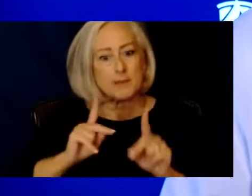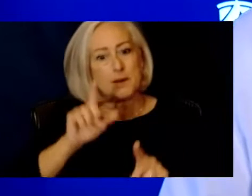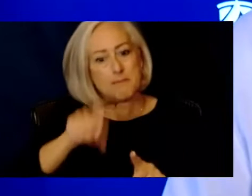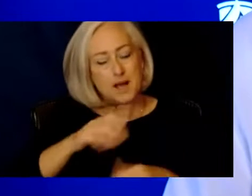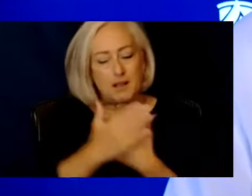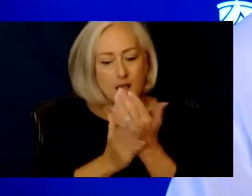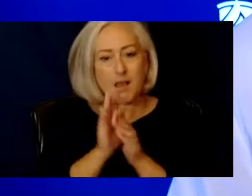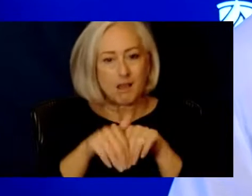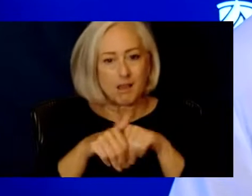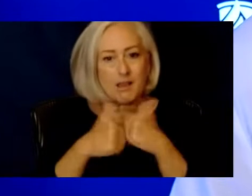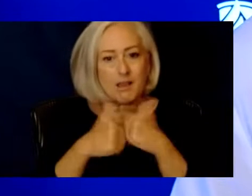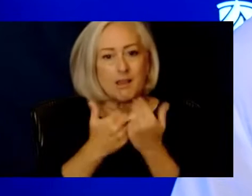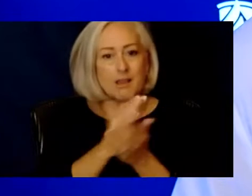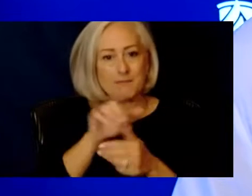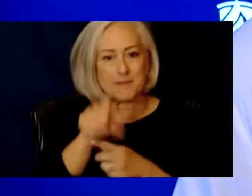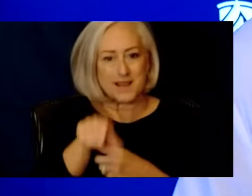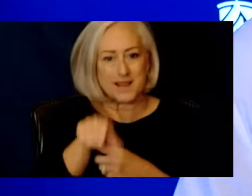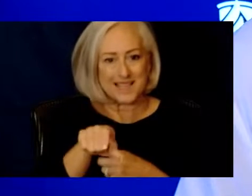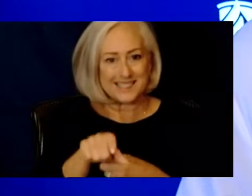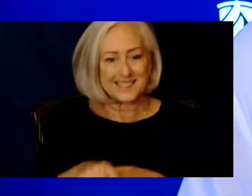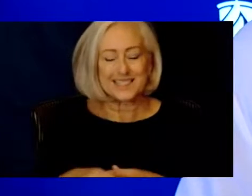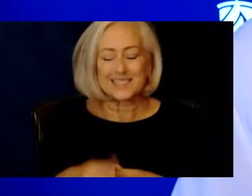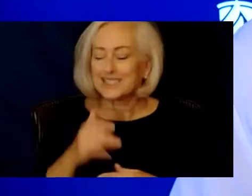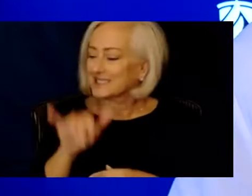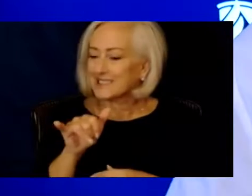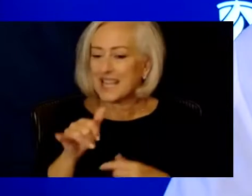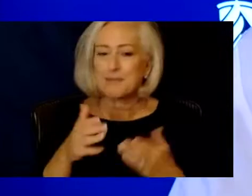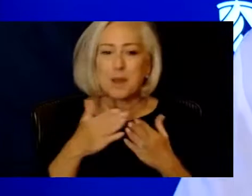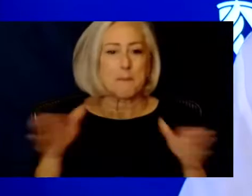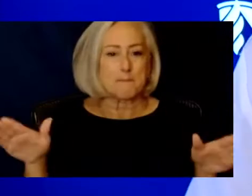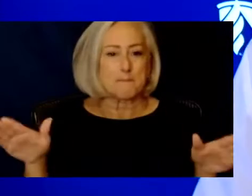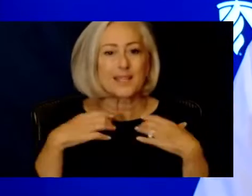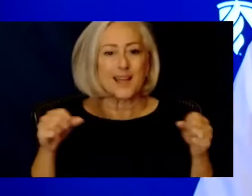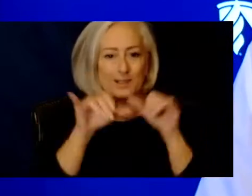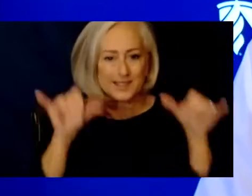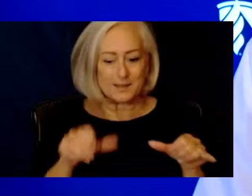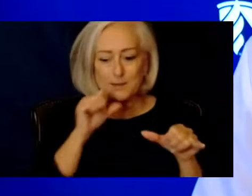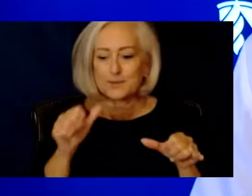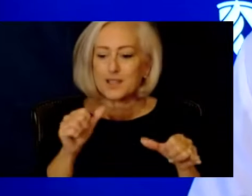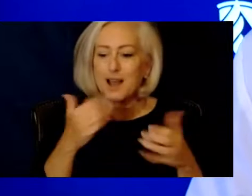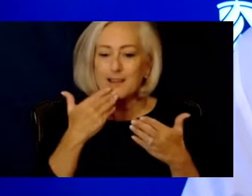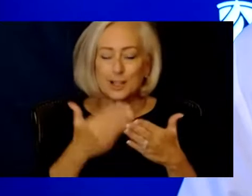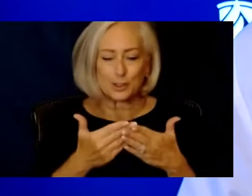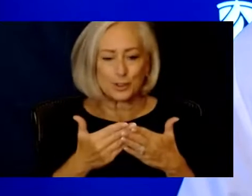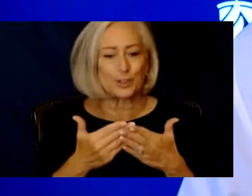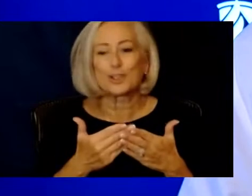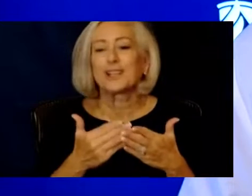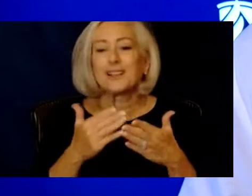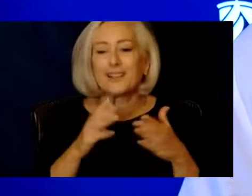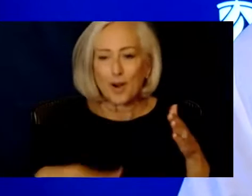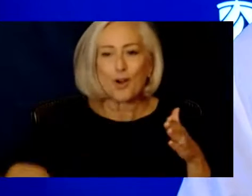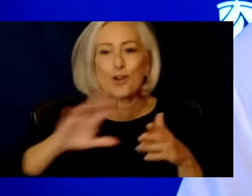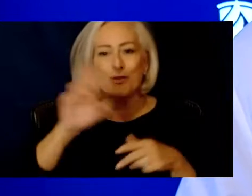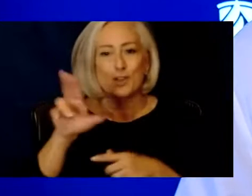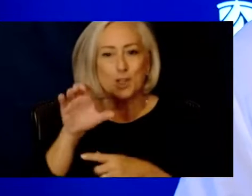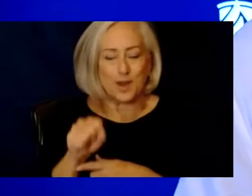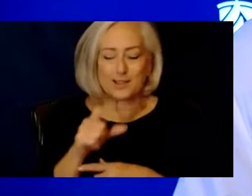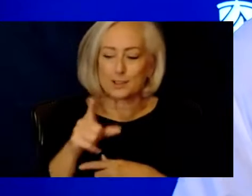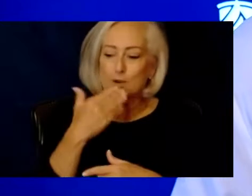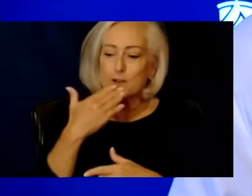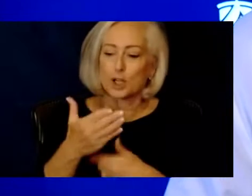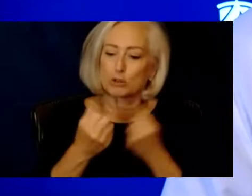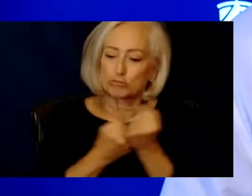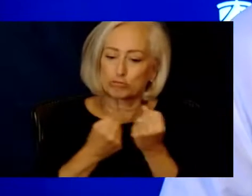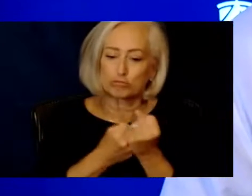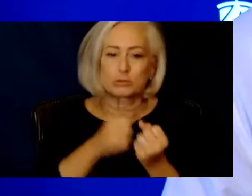infrastructures of public health are not what they should be, but you're a good steward to Johnson County and have always promoted those good